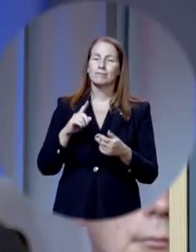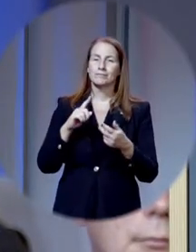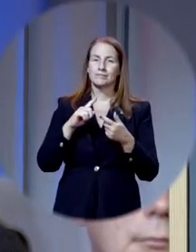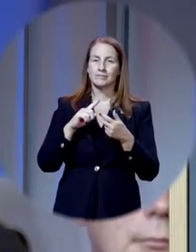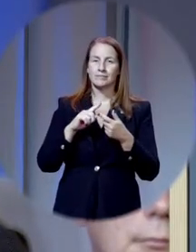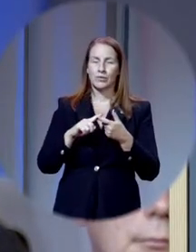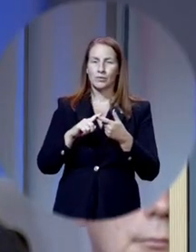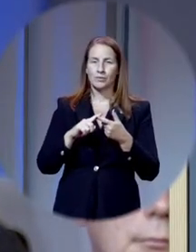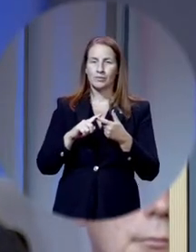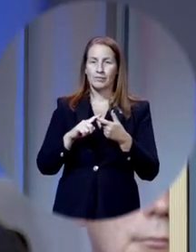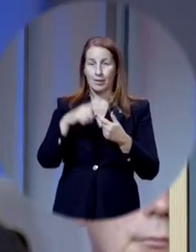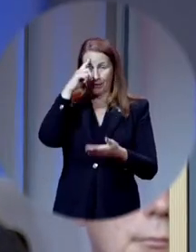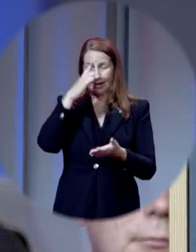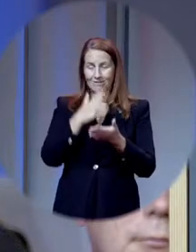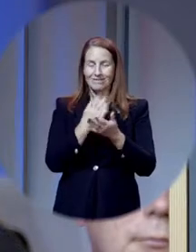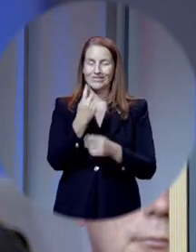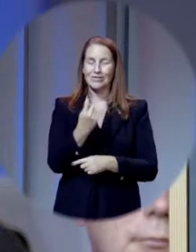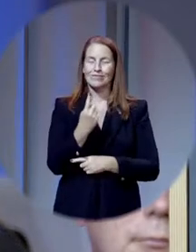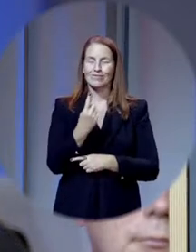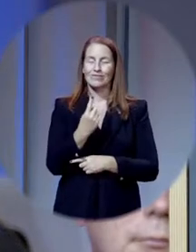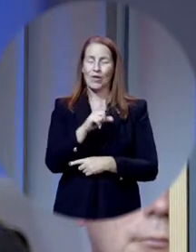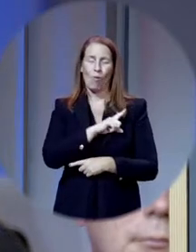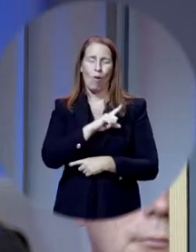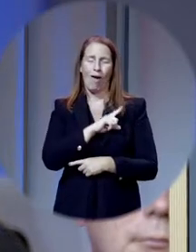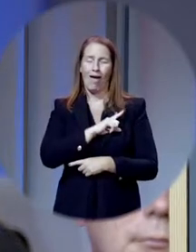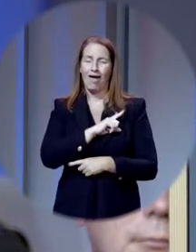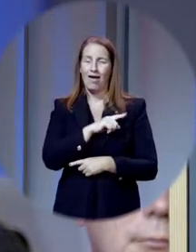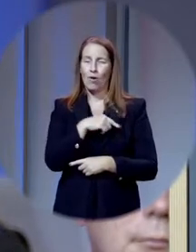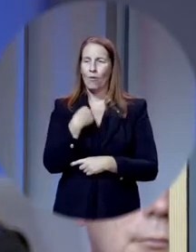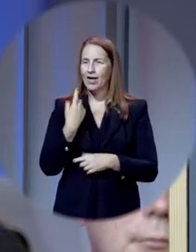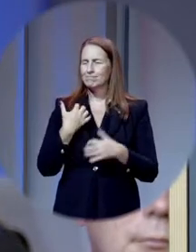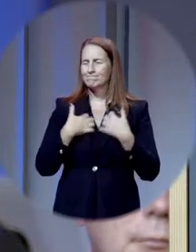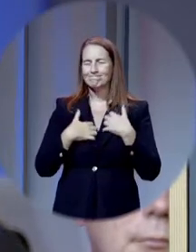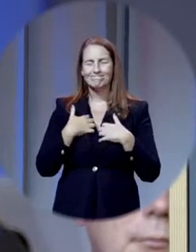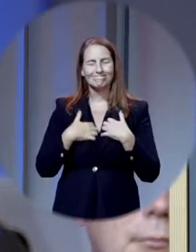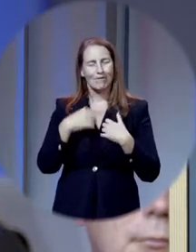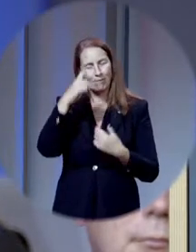Believe in yourselves, because we passionately believe in you.